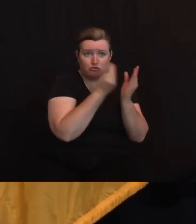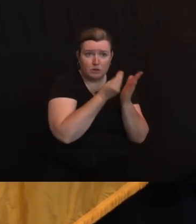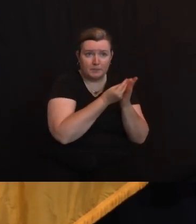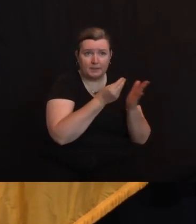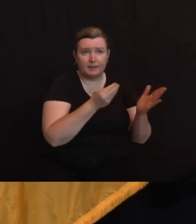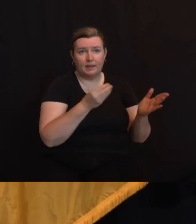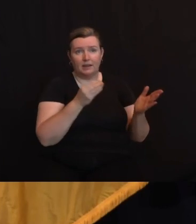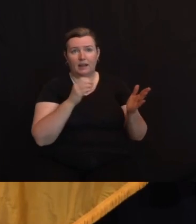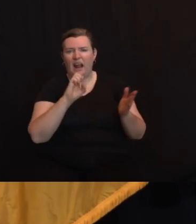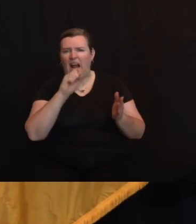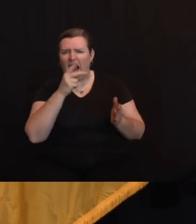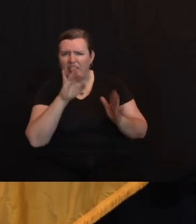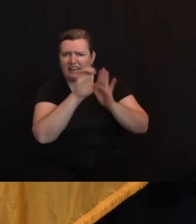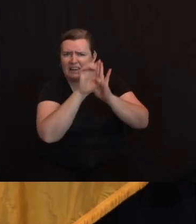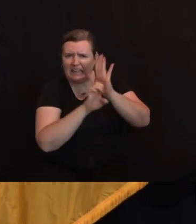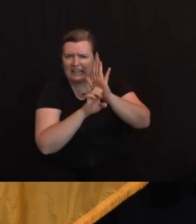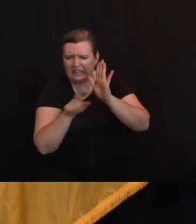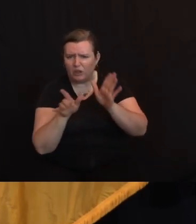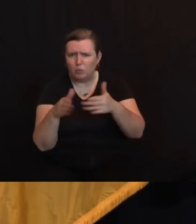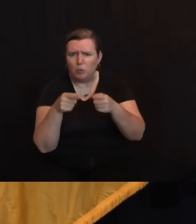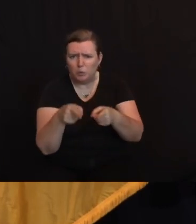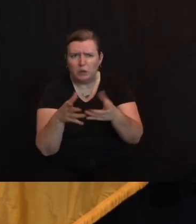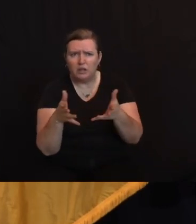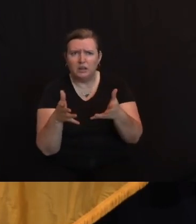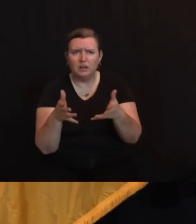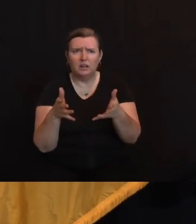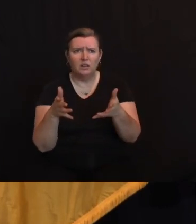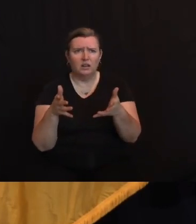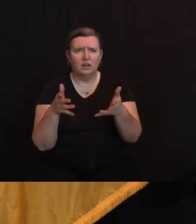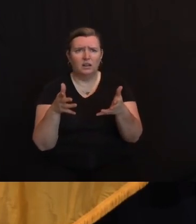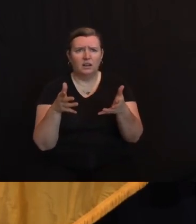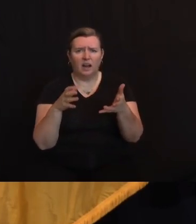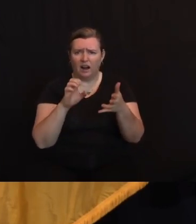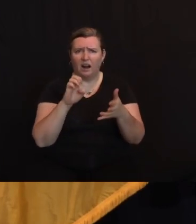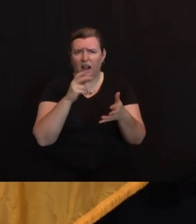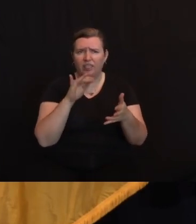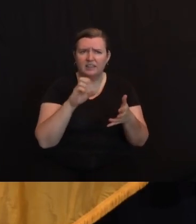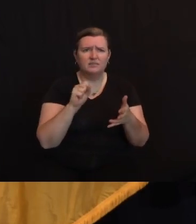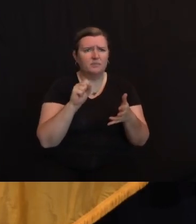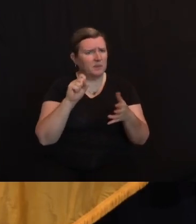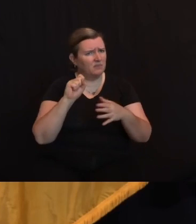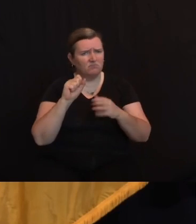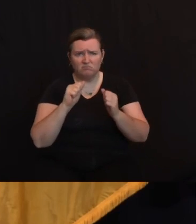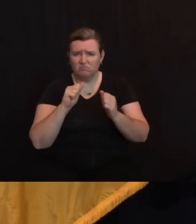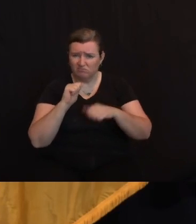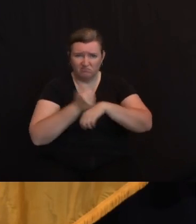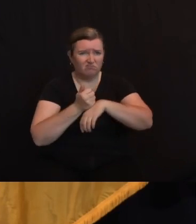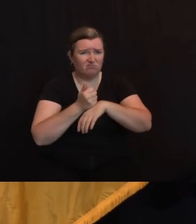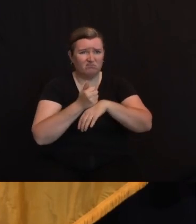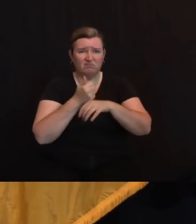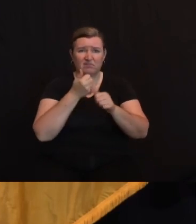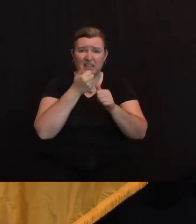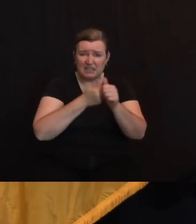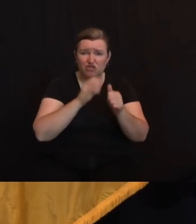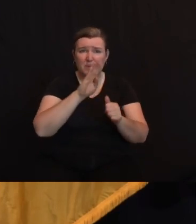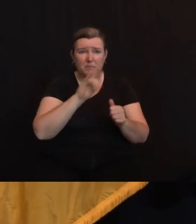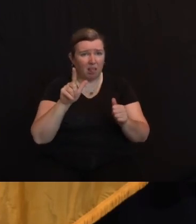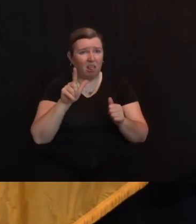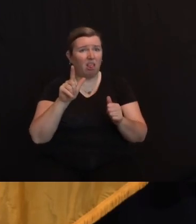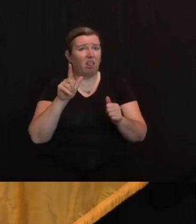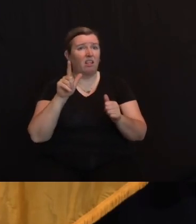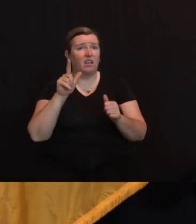I would love to see put in place immediately, which is that every bill has to have at least, now was it 72